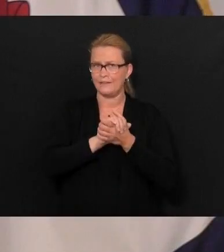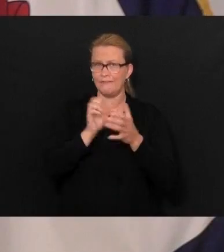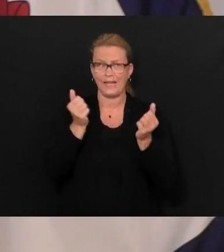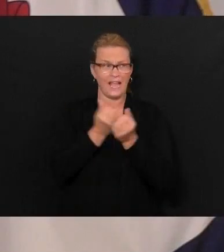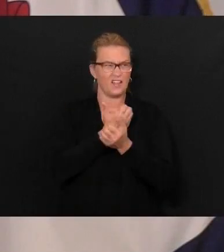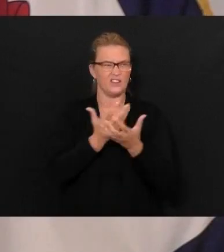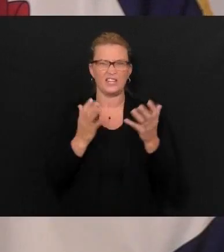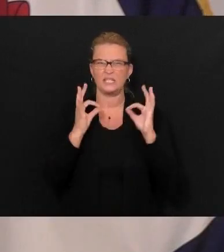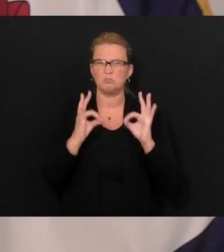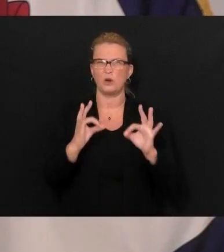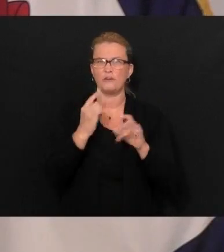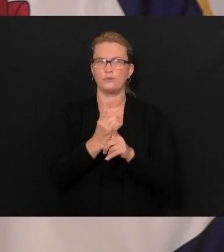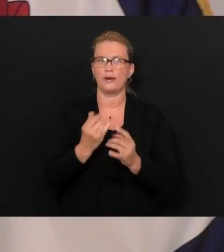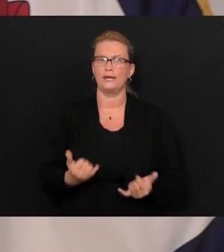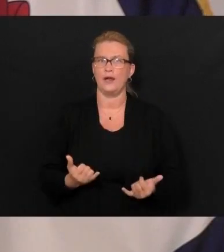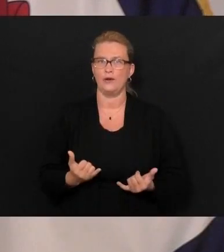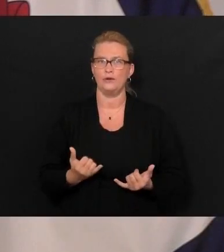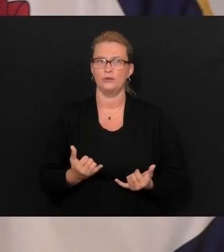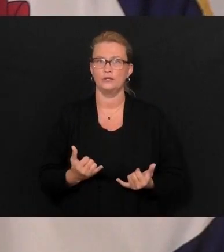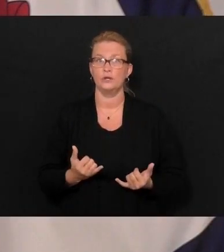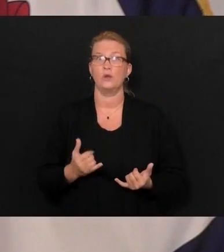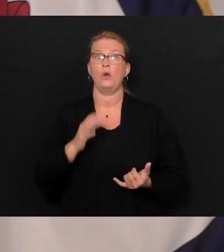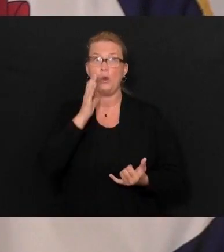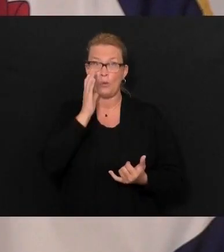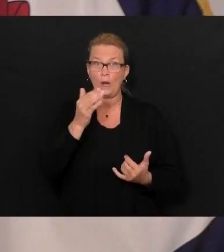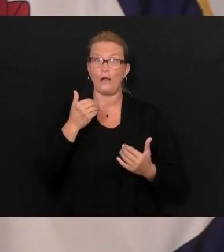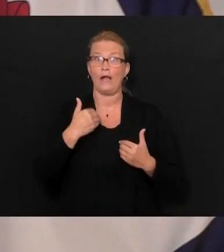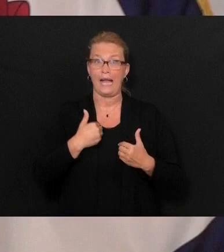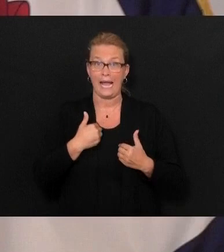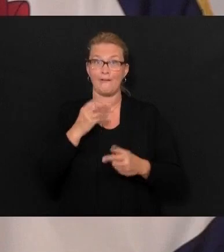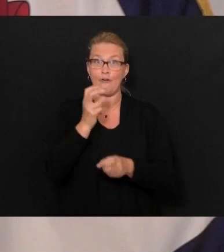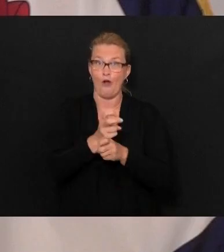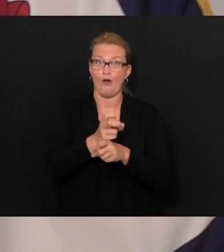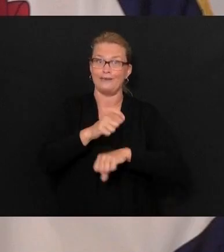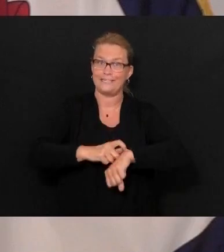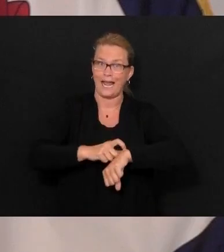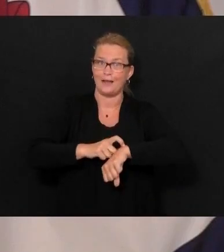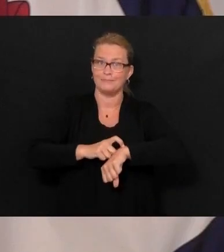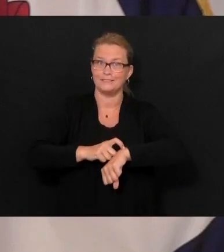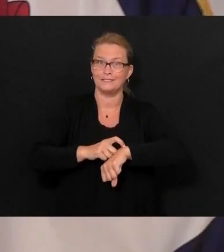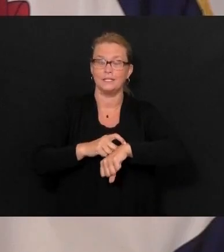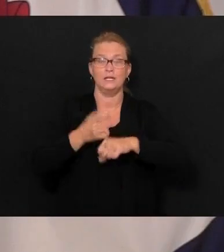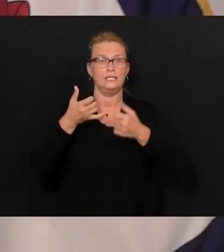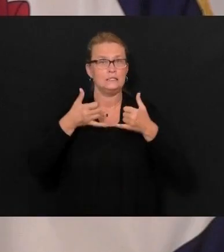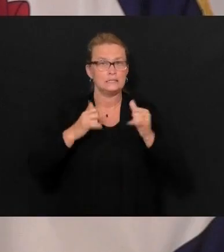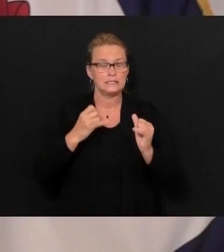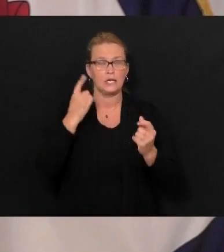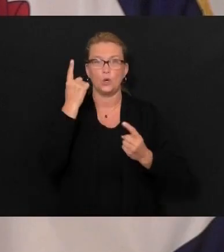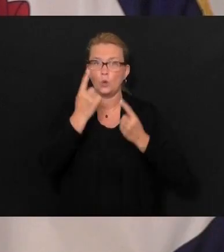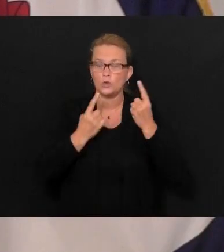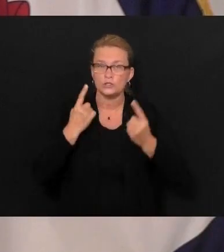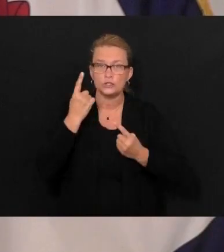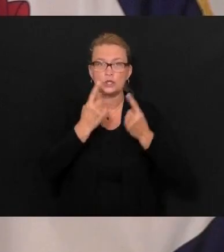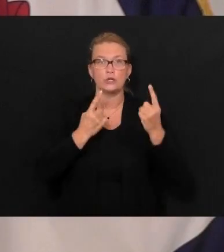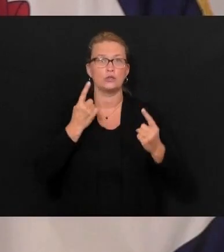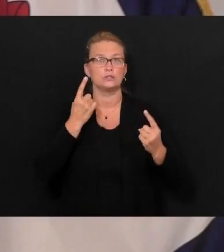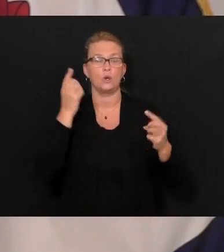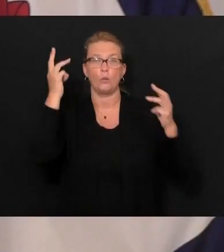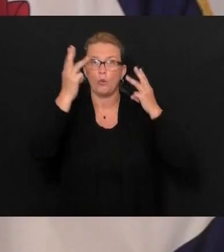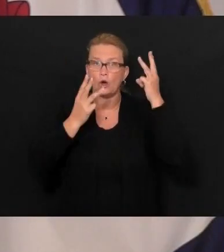not. There's going to be lots of bumps. There's still room for lots of worry and lots of concern. And what